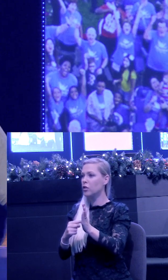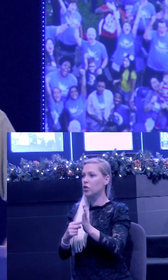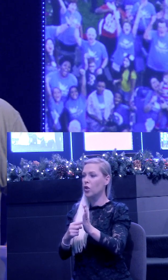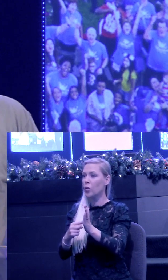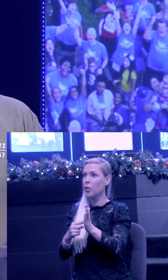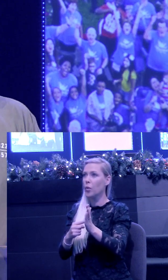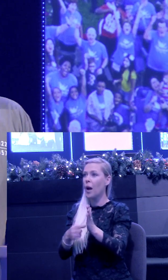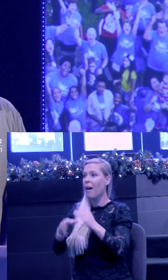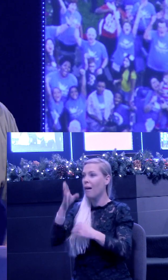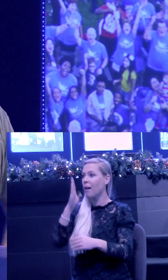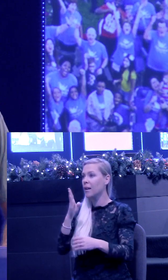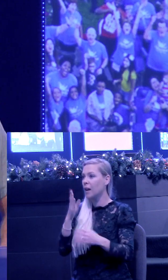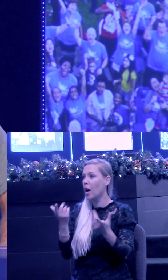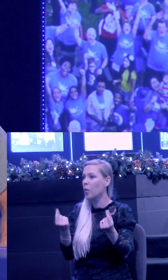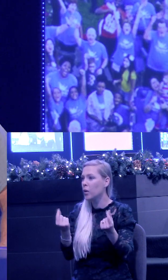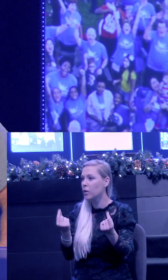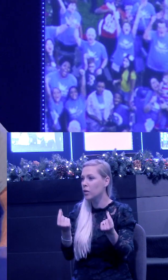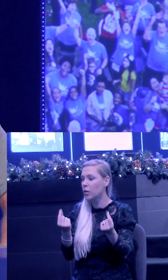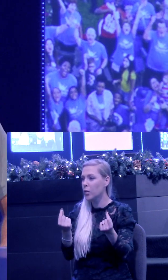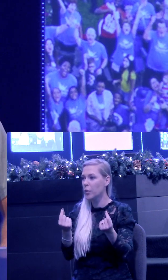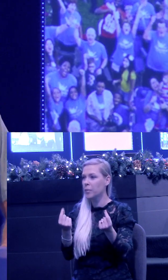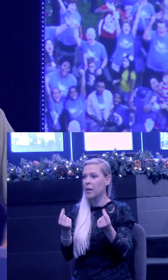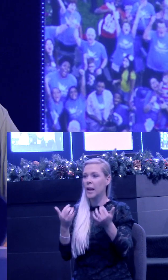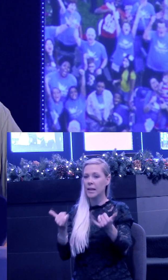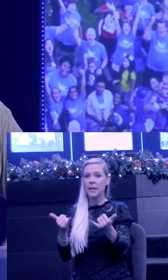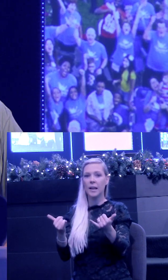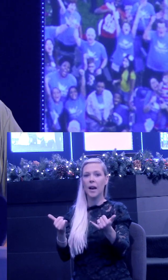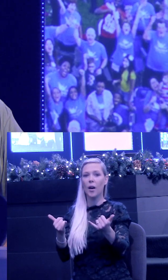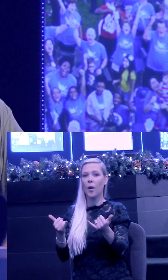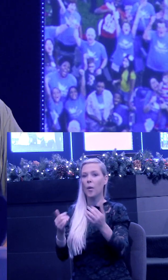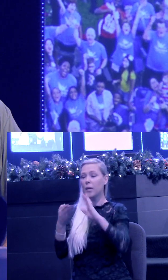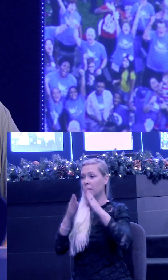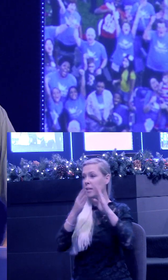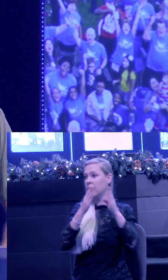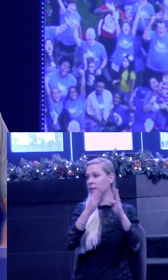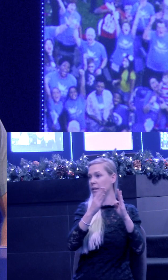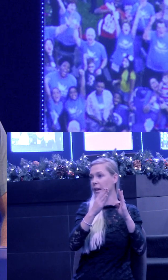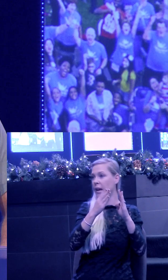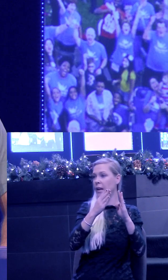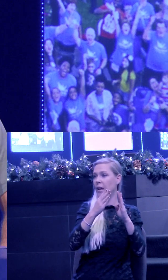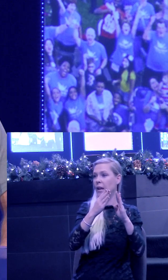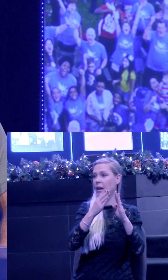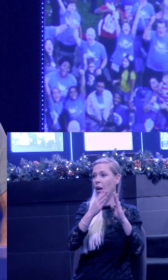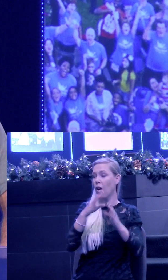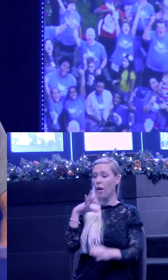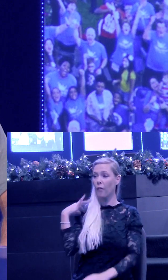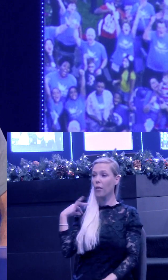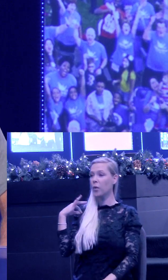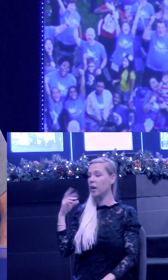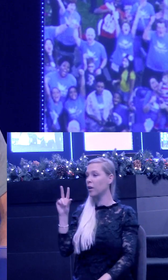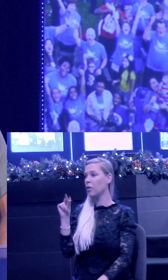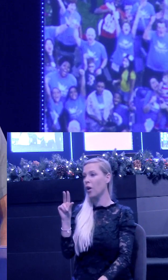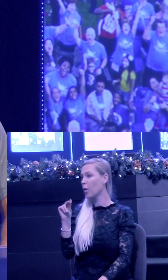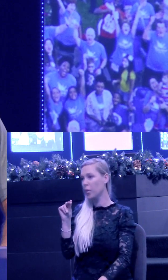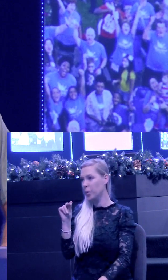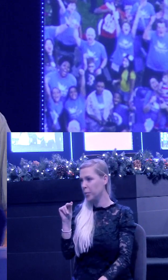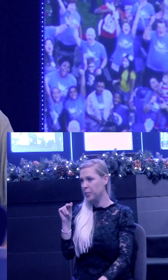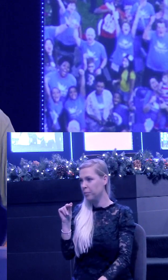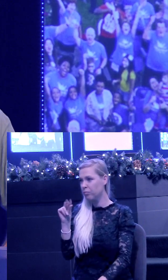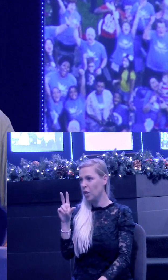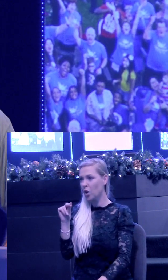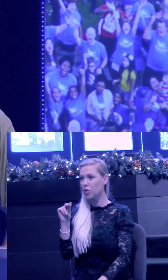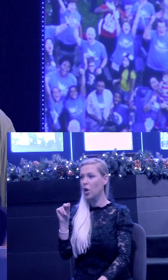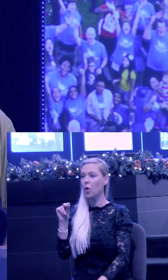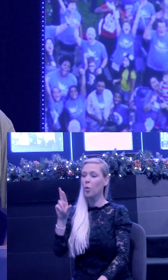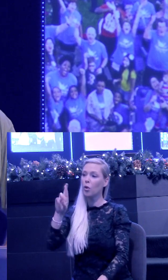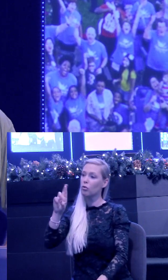testimony, it's around 1 a.m., the city council voted no to honor our request to rezone